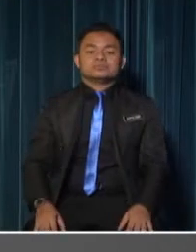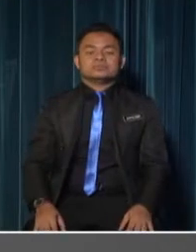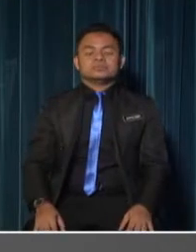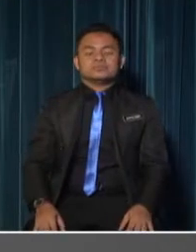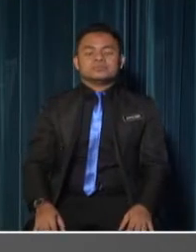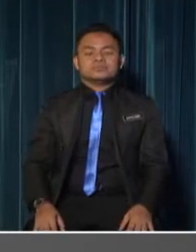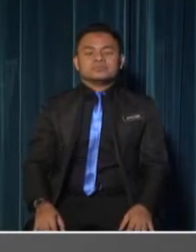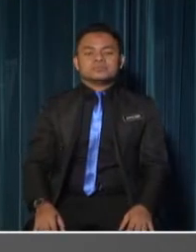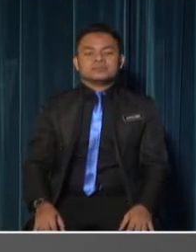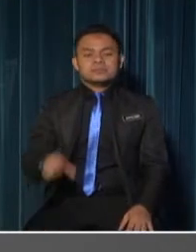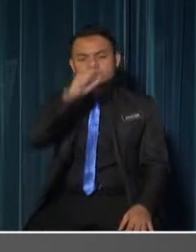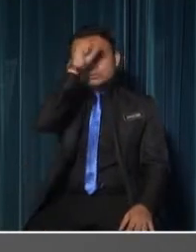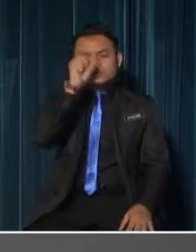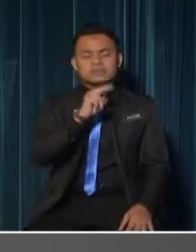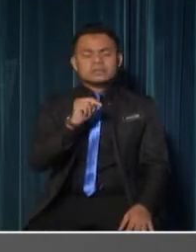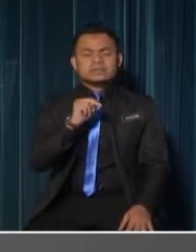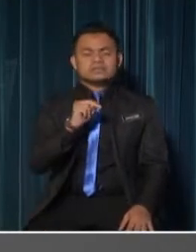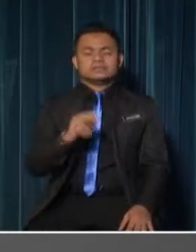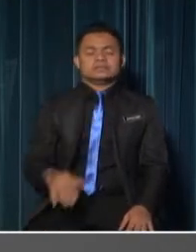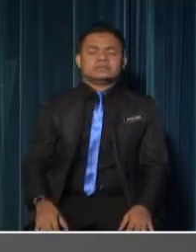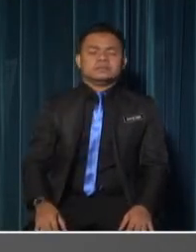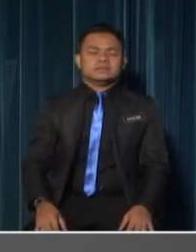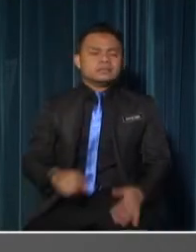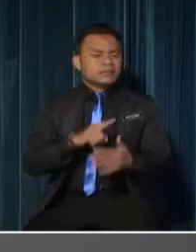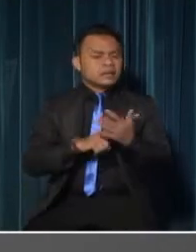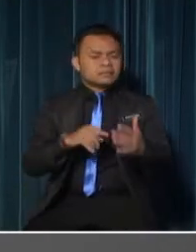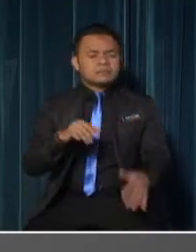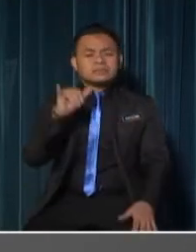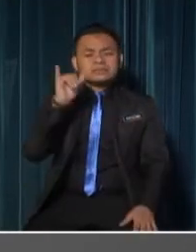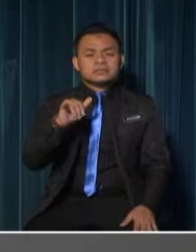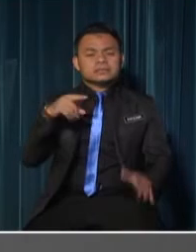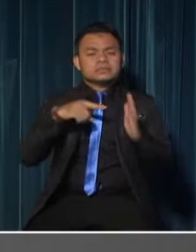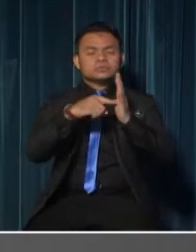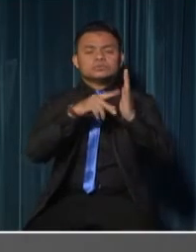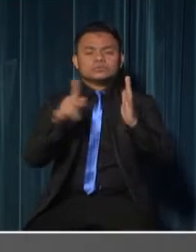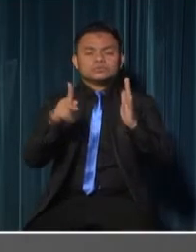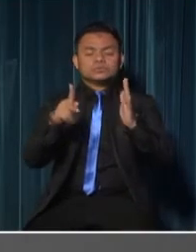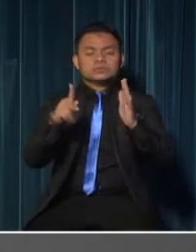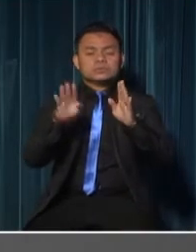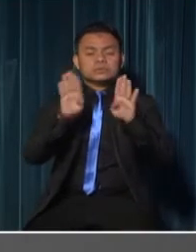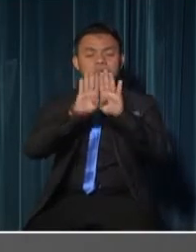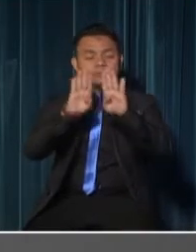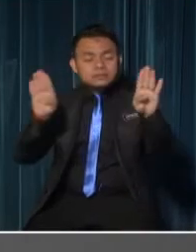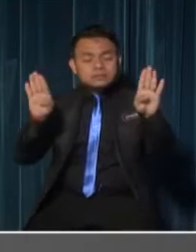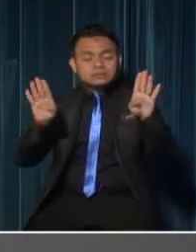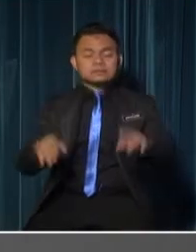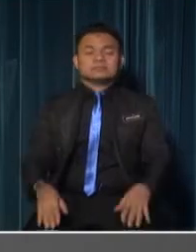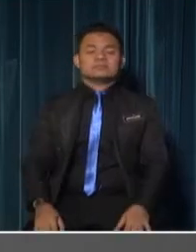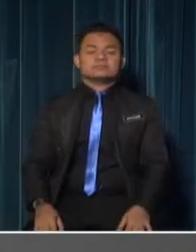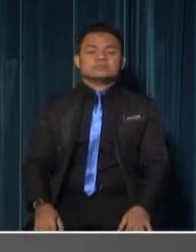The question is, what is shown on the screen of the Planetarium Space Theater?